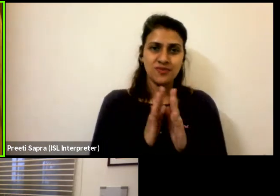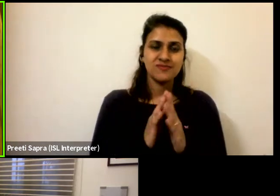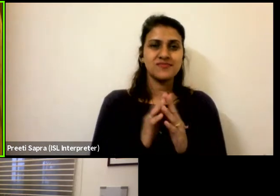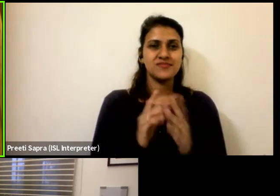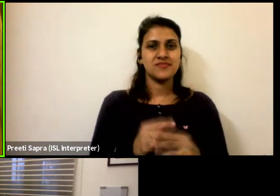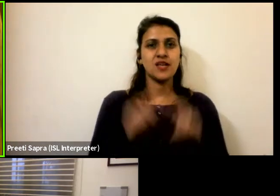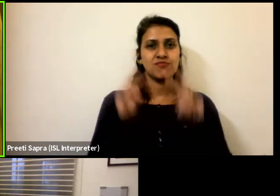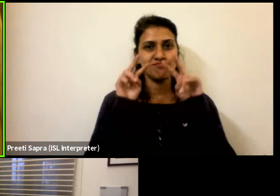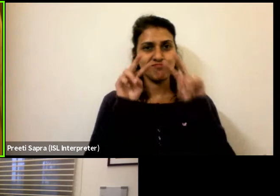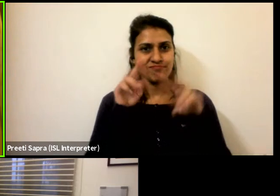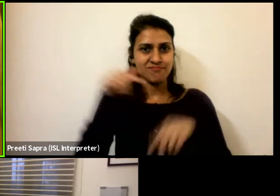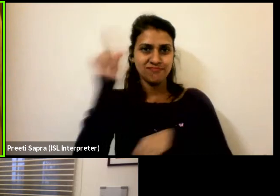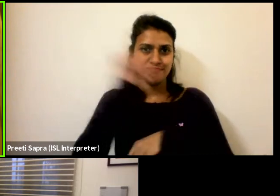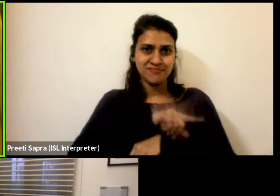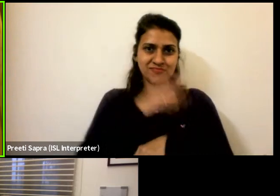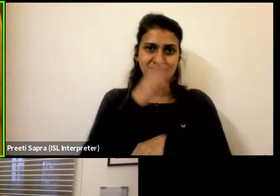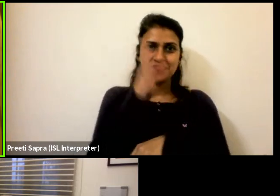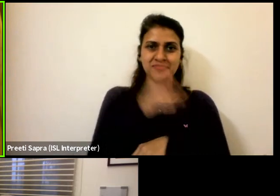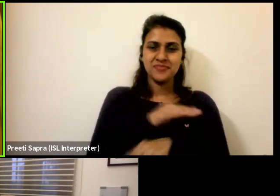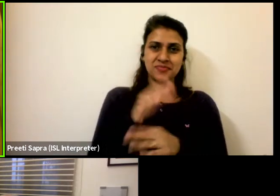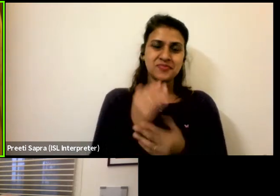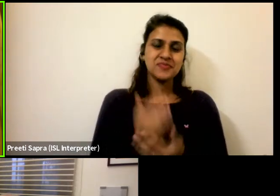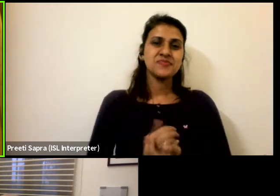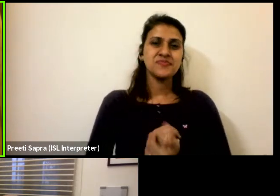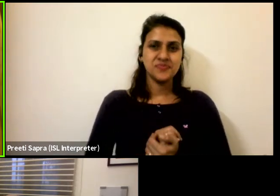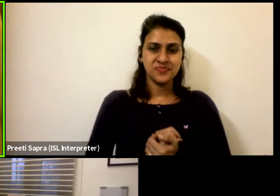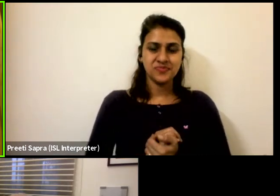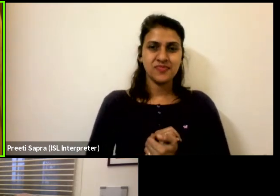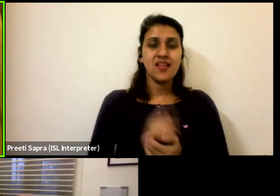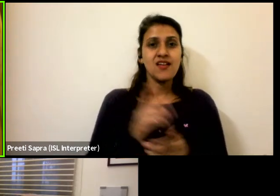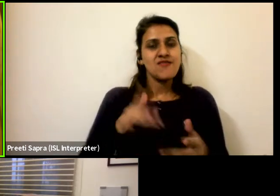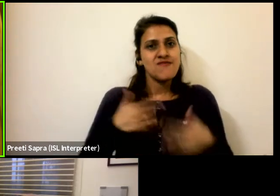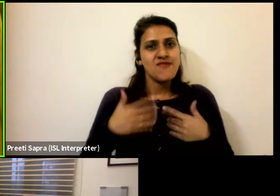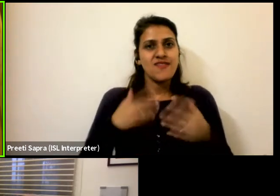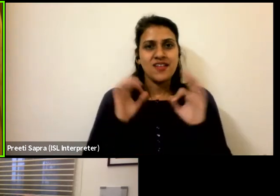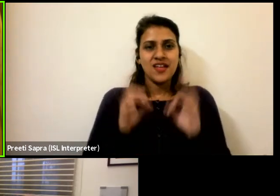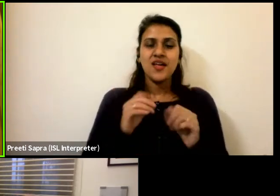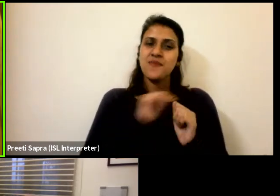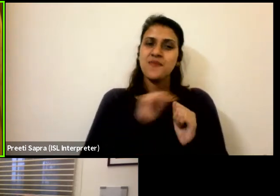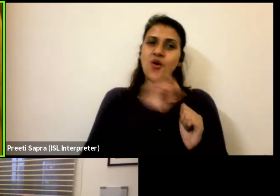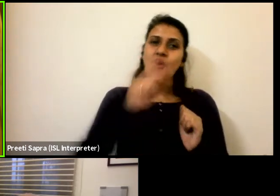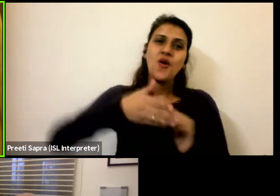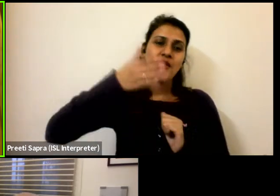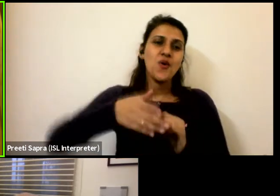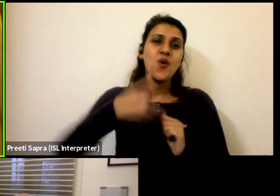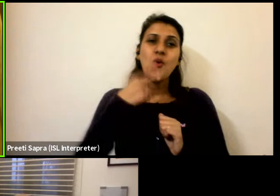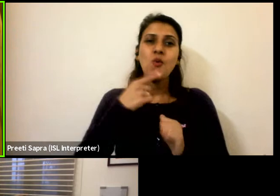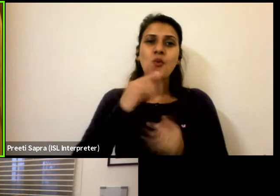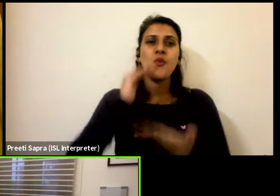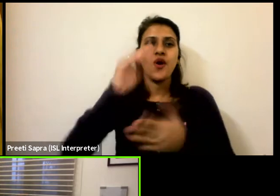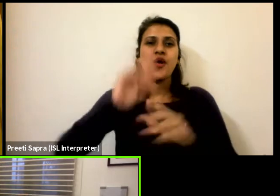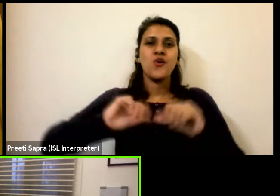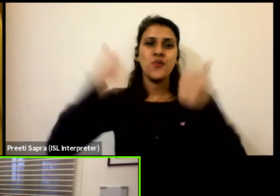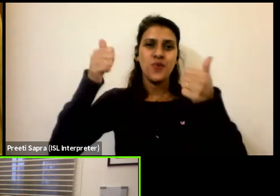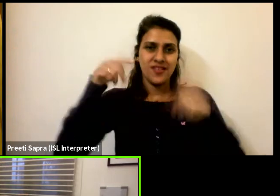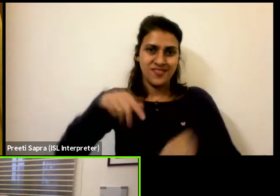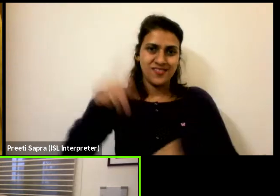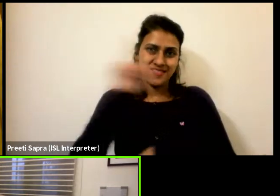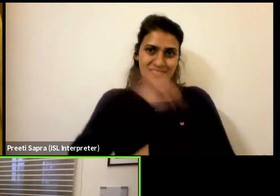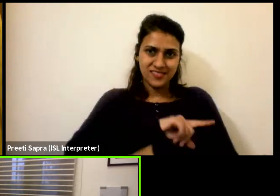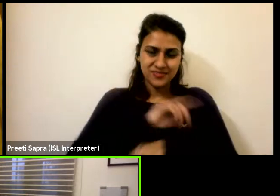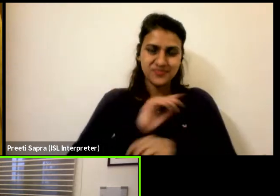this. It was really enriching, as it always is, and congratulations to all the awardees once again.